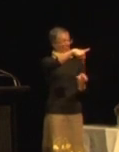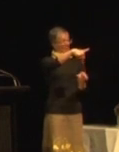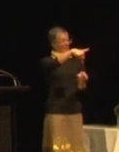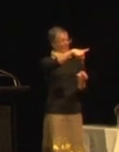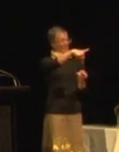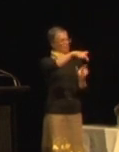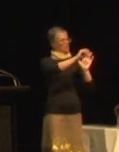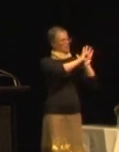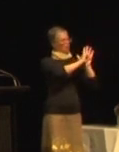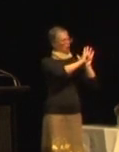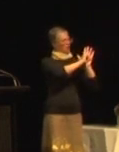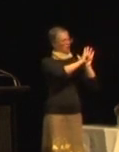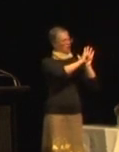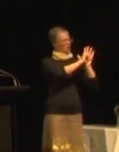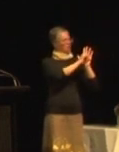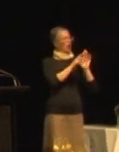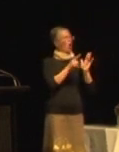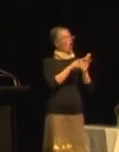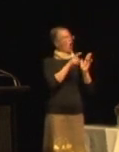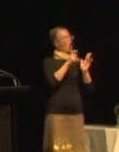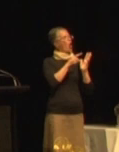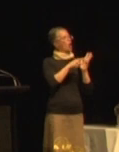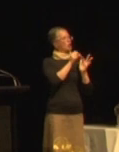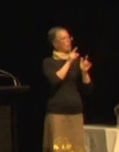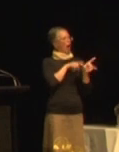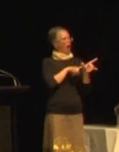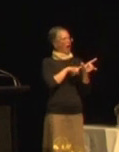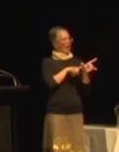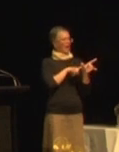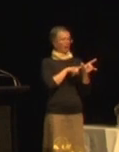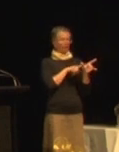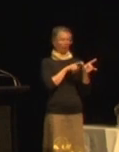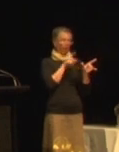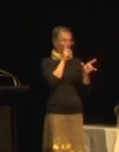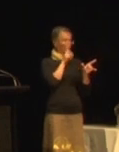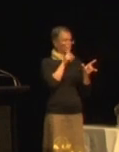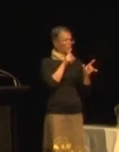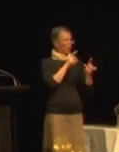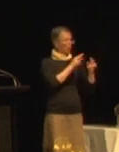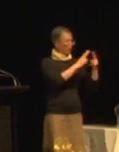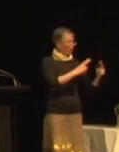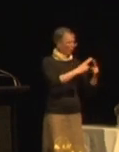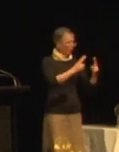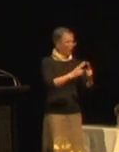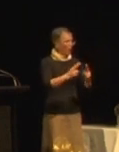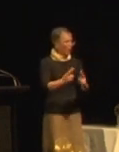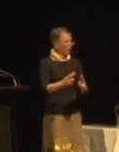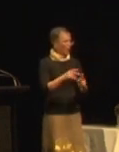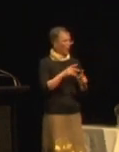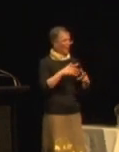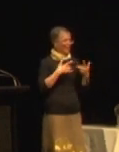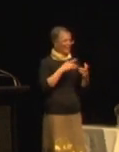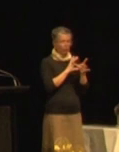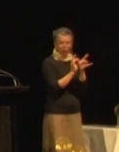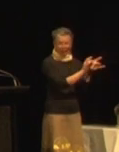movement. These people lived, breathed, ate together for years. They knew each other really well, but it didn't have a specific